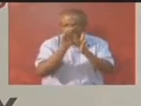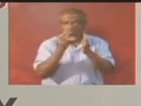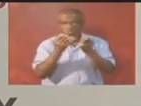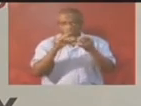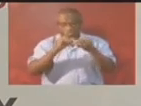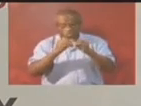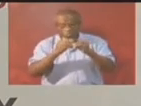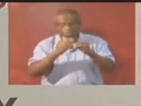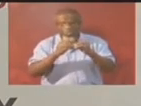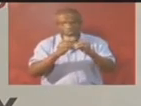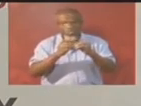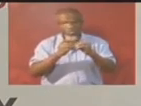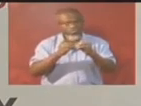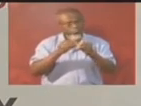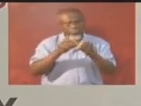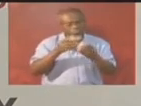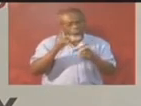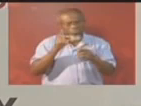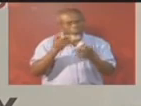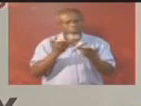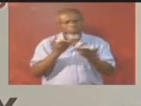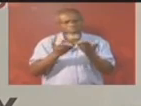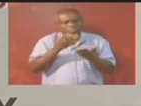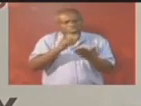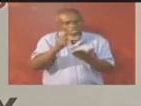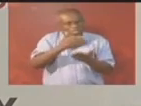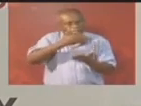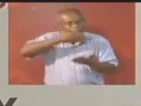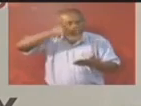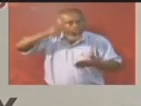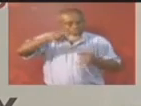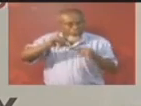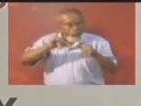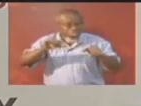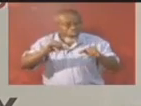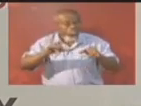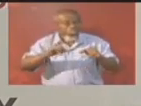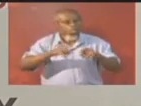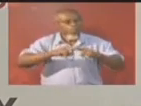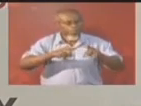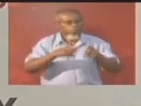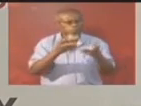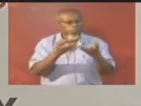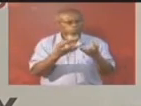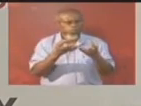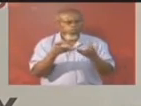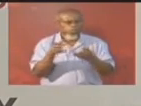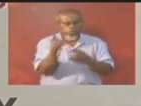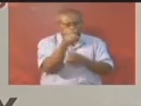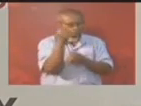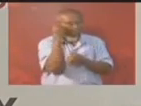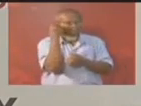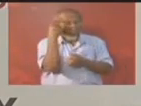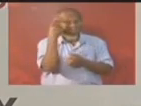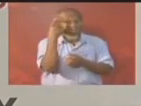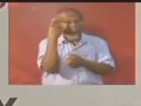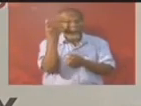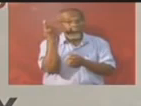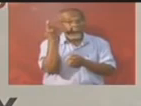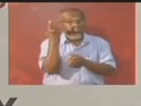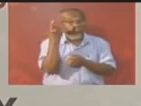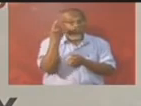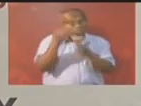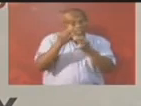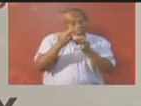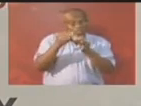most useful metric at this point in time, but we do want to make it clear that once a new